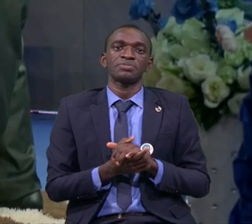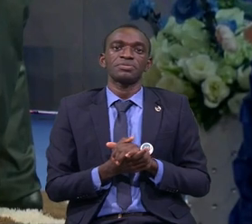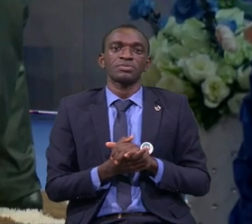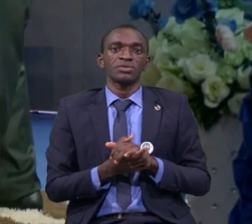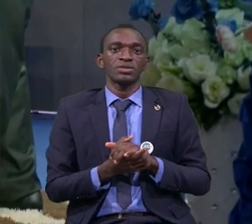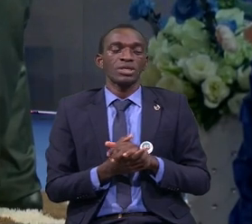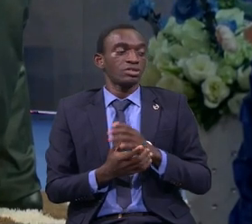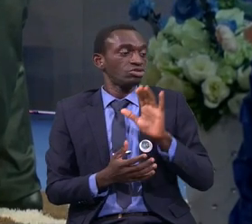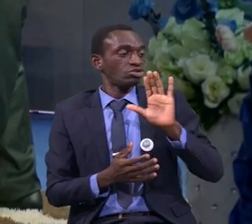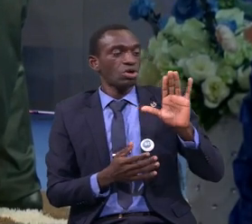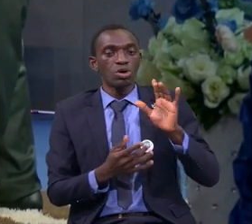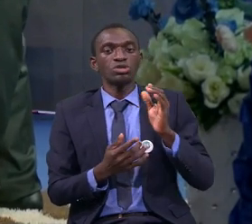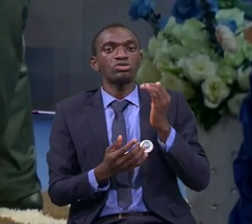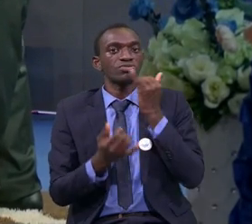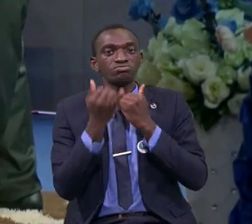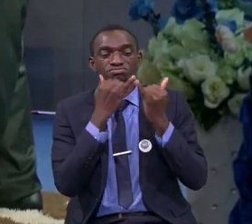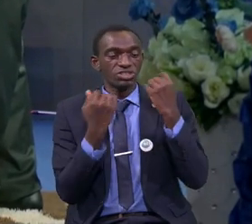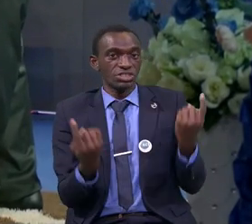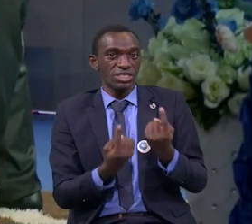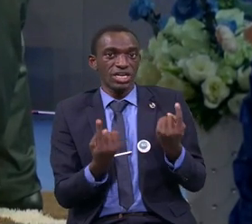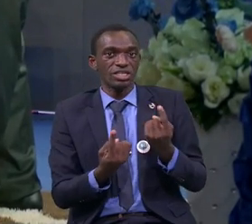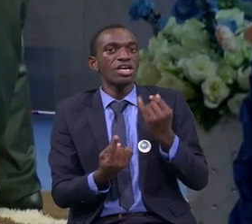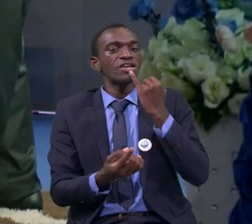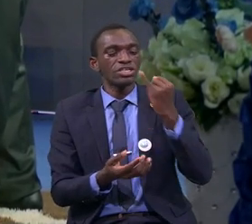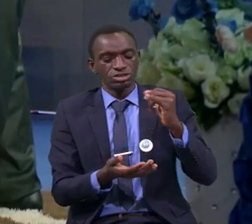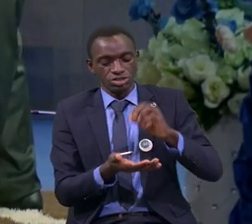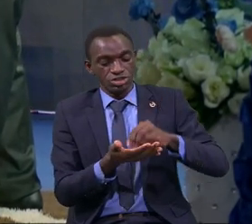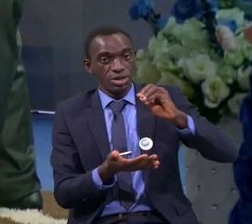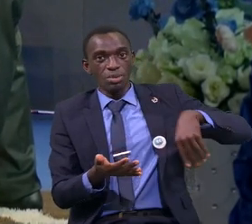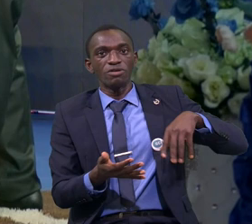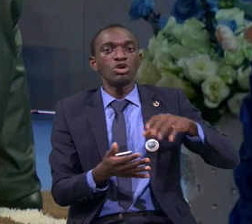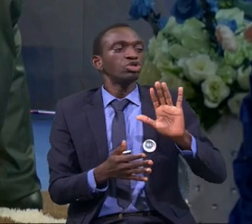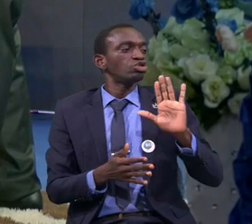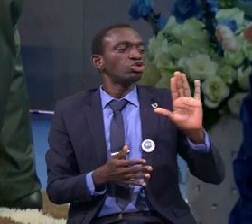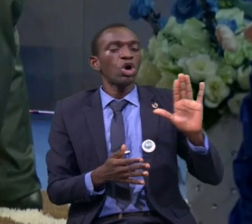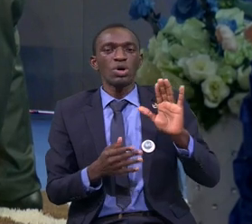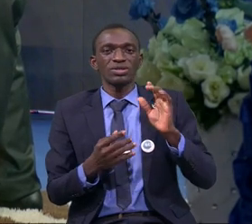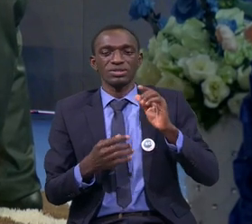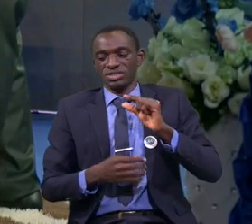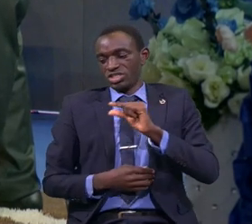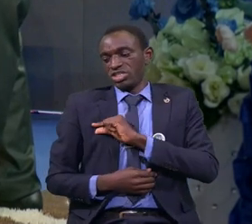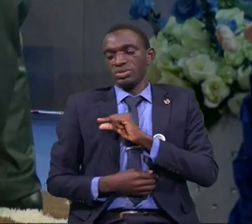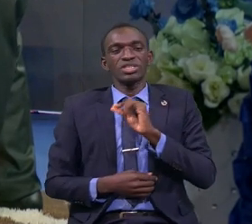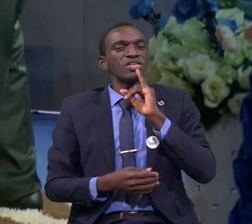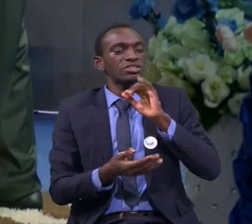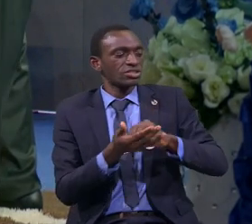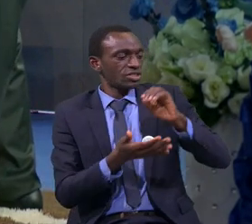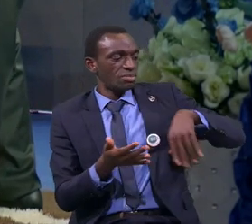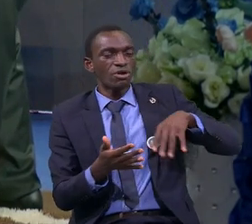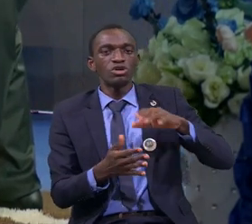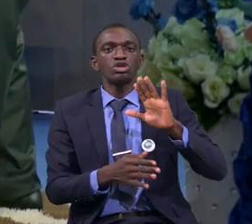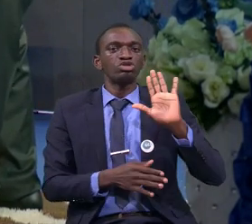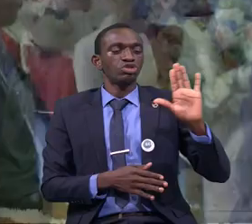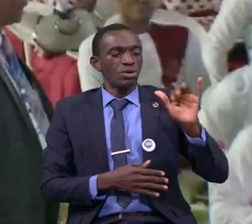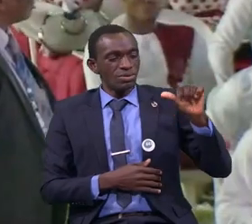your transgression taken away, your guilt taken away, your condemnation